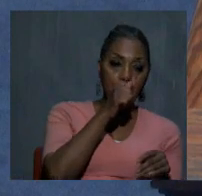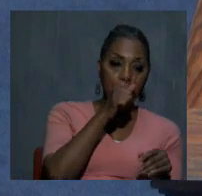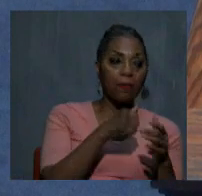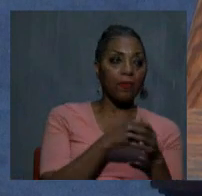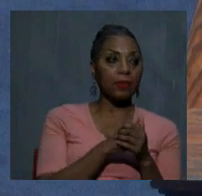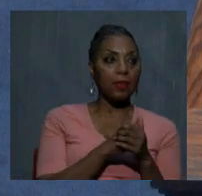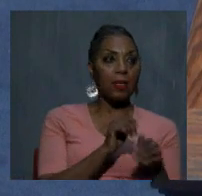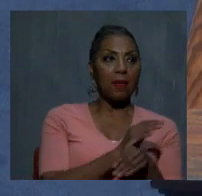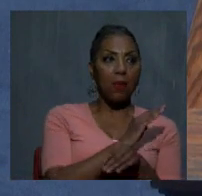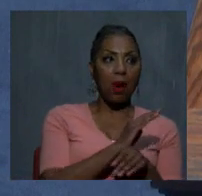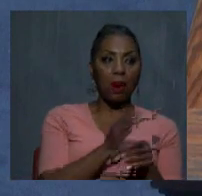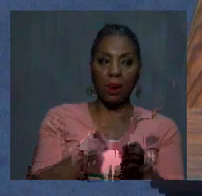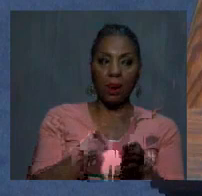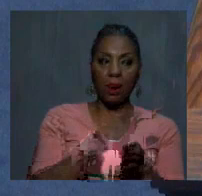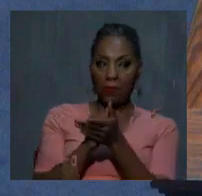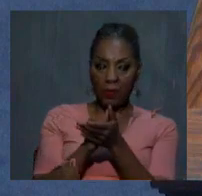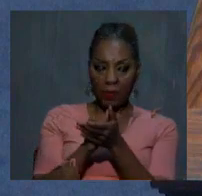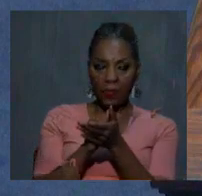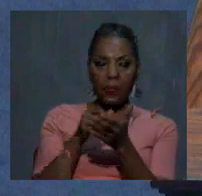we would